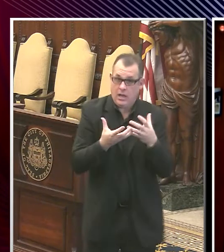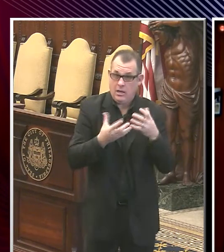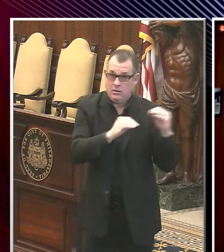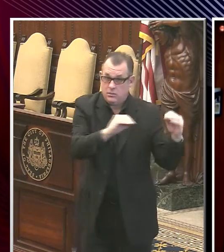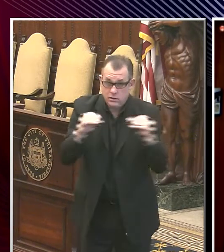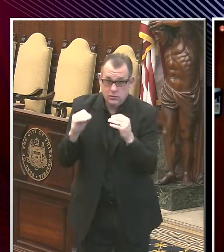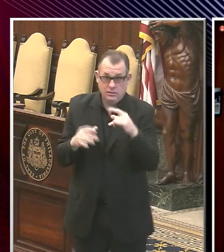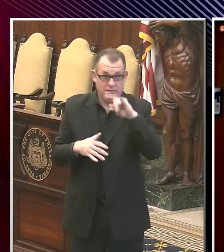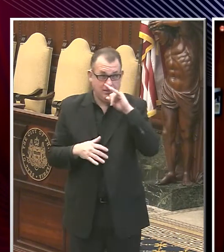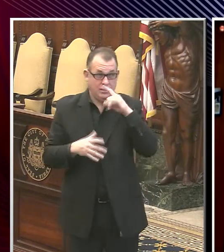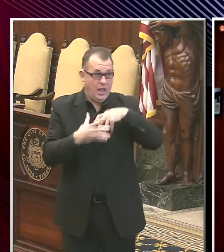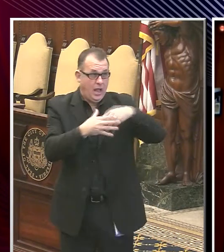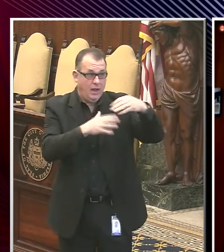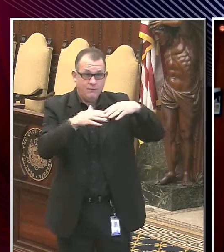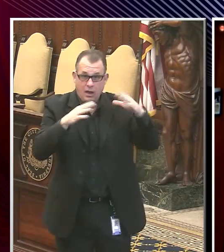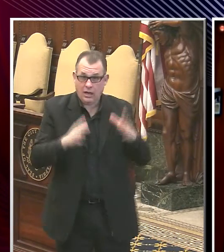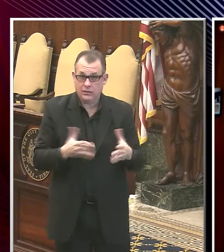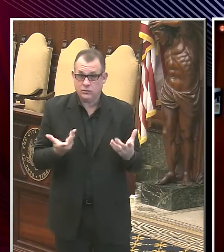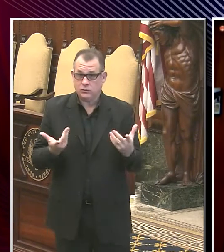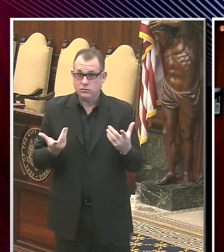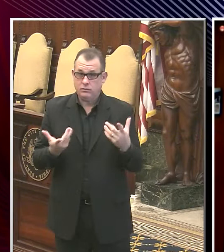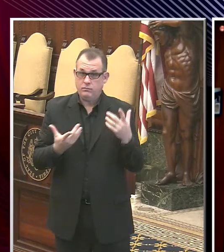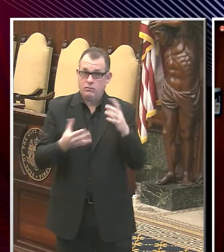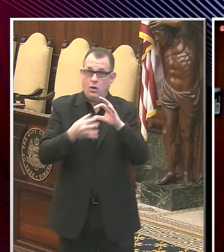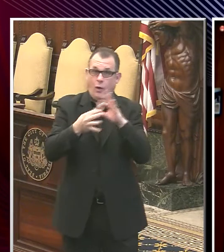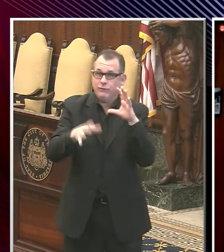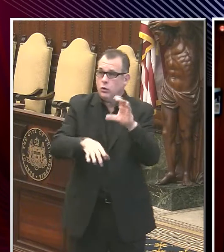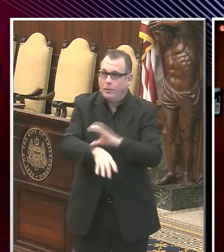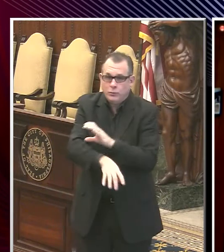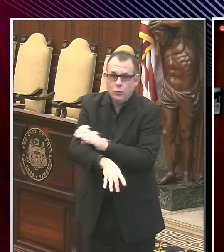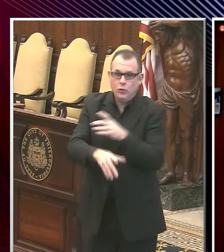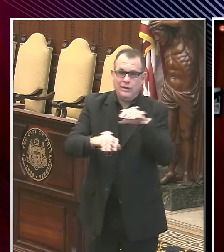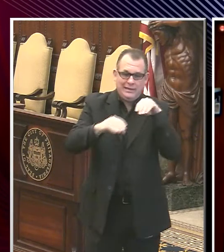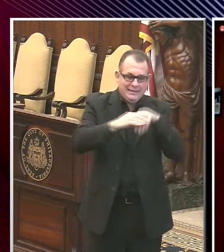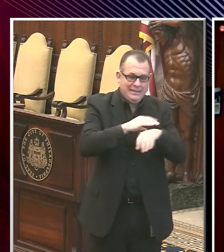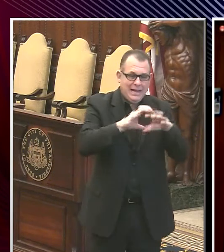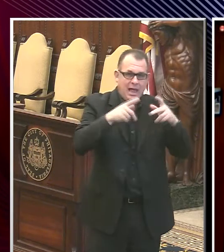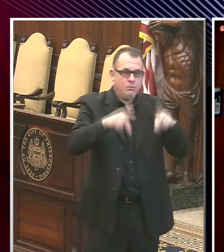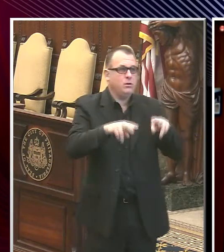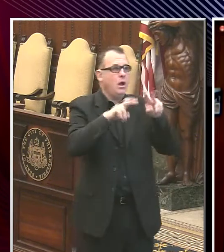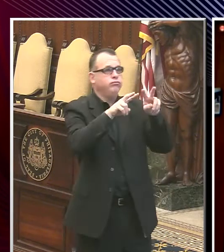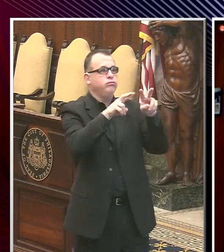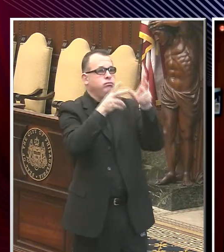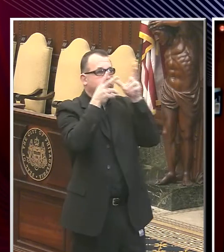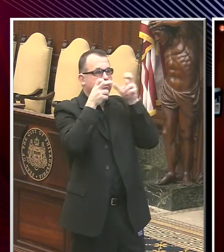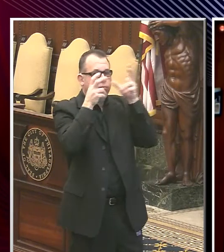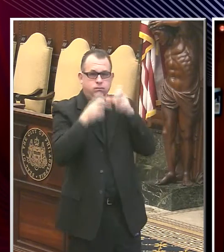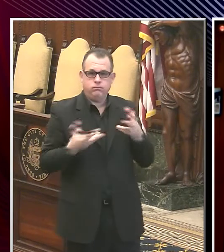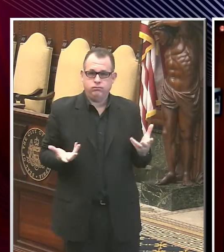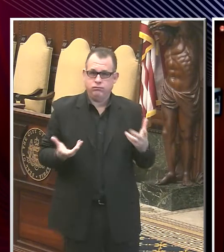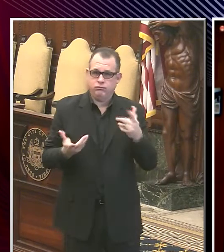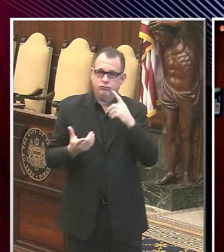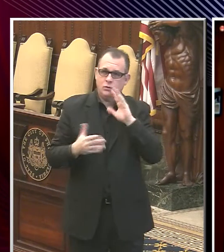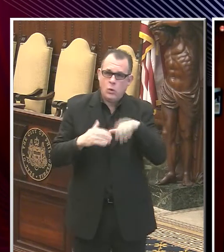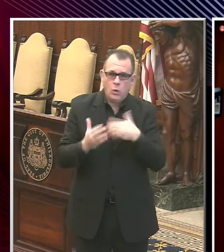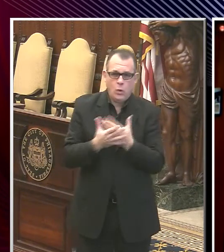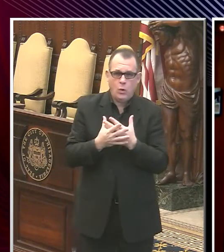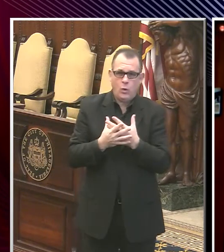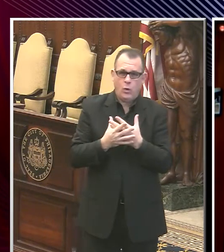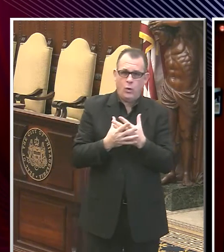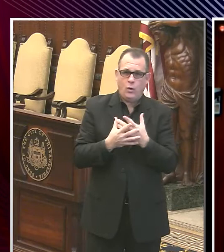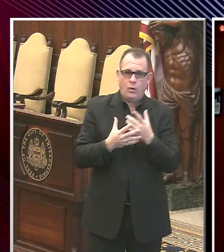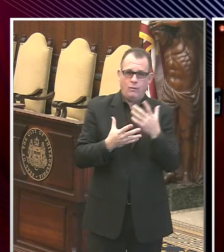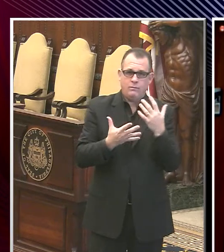classroom, and get the kids out of the house, off their computers and in the classroom, I think that's a win-win for everybody and a